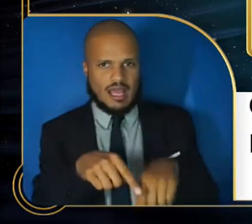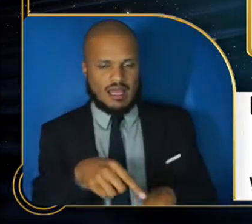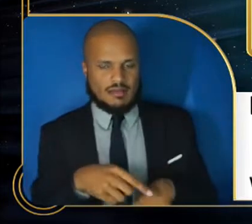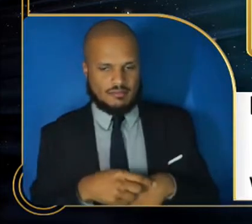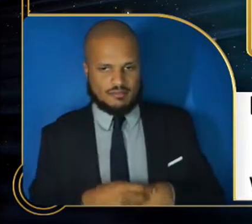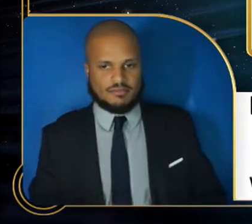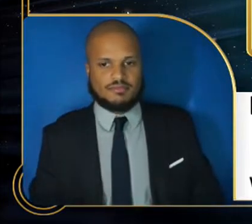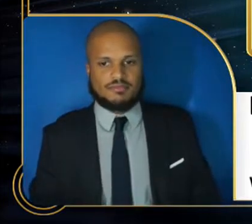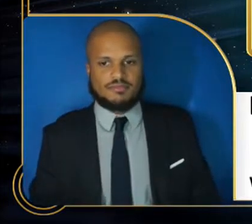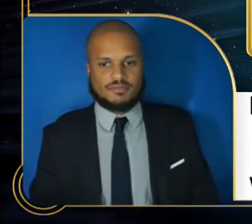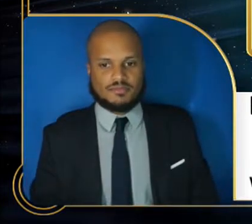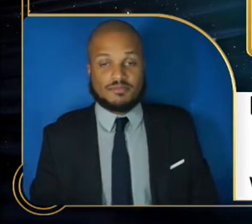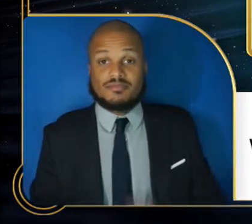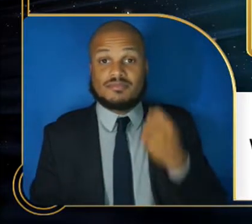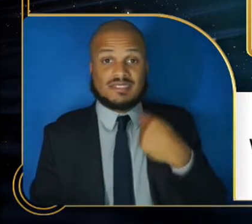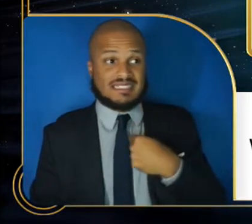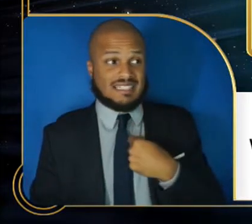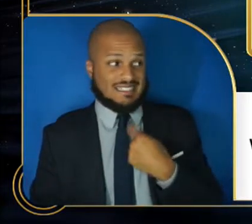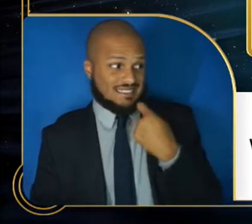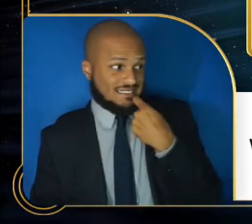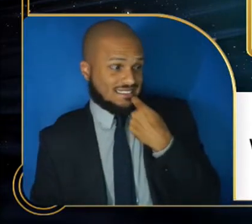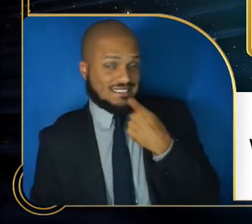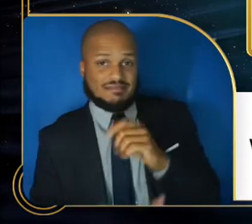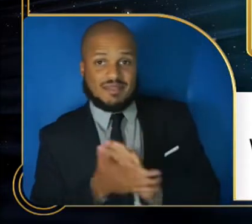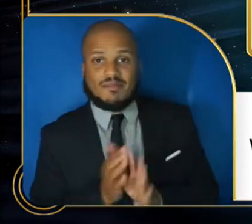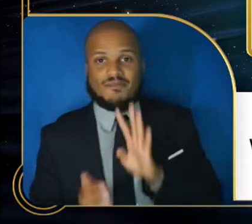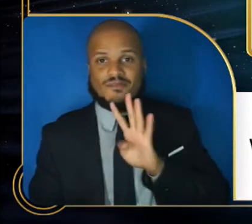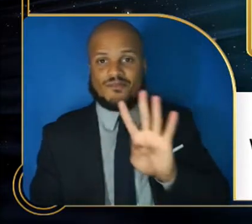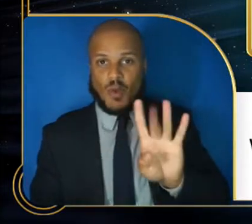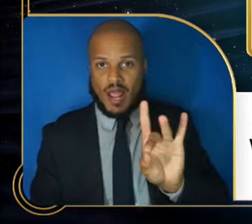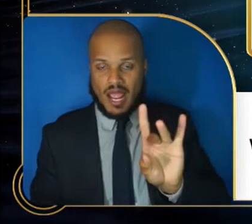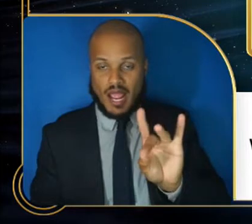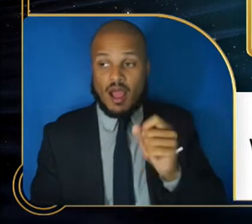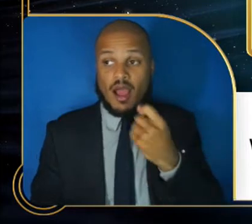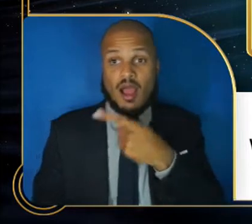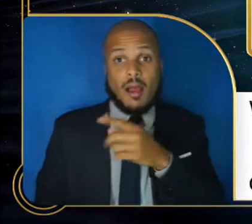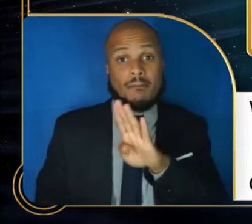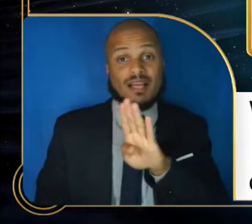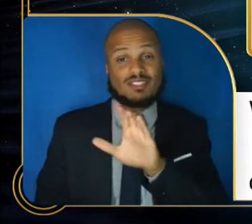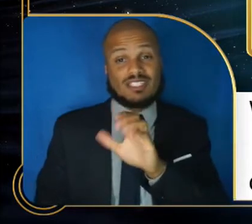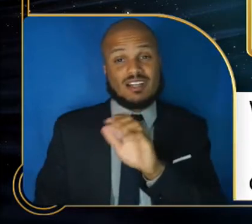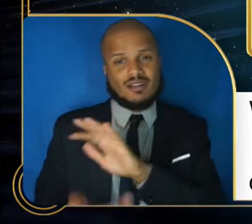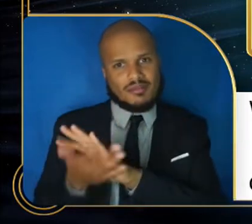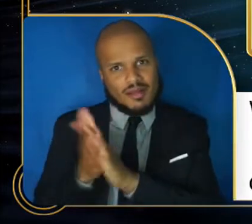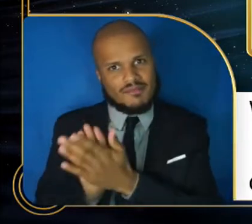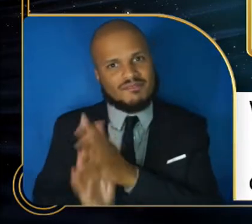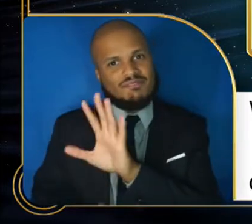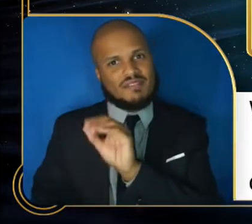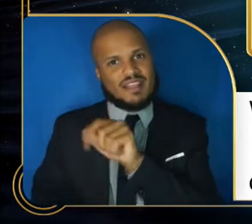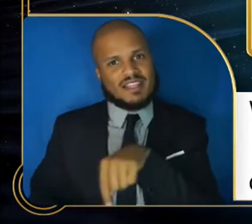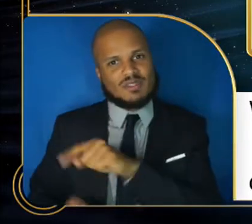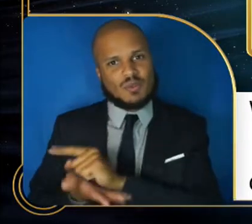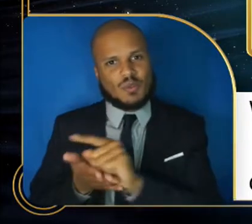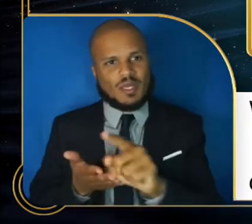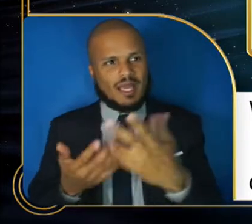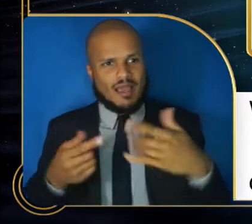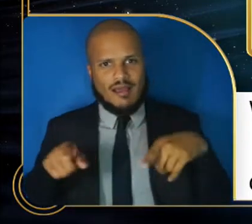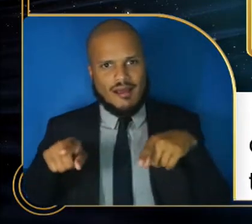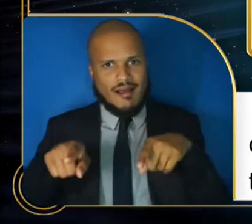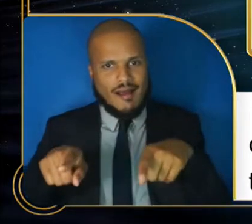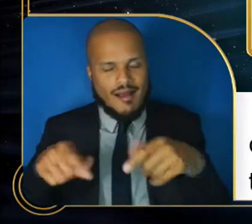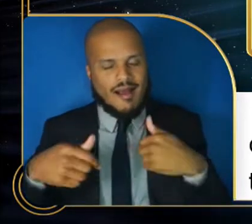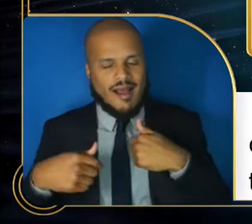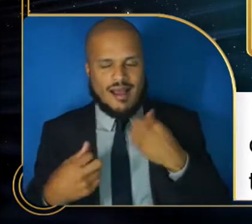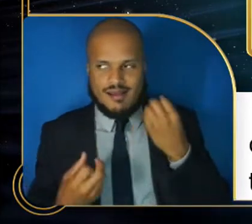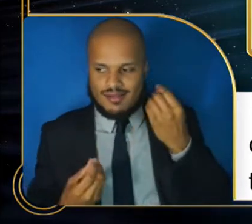I turned 48 this week, and Bazelon is celebrating 50 this week. So I thought a lot about that. And I